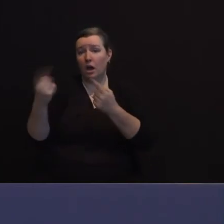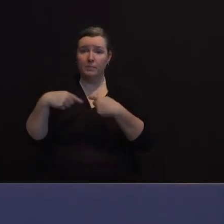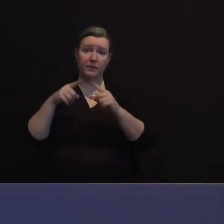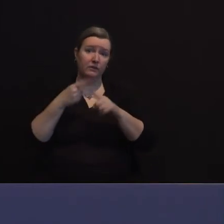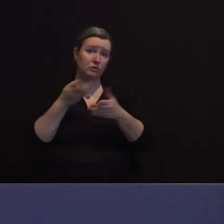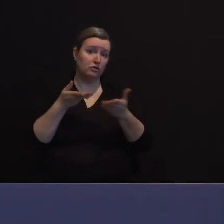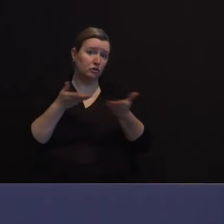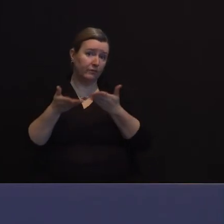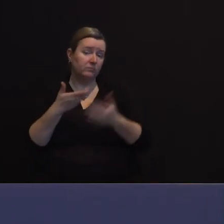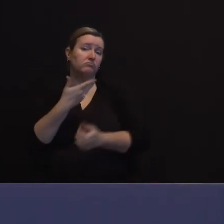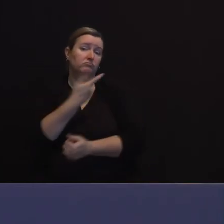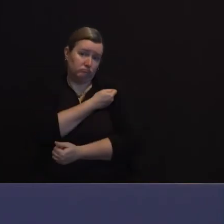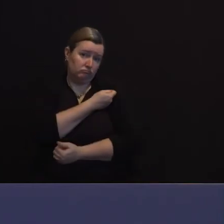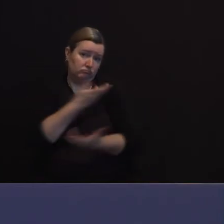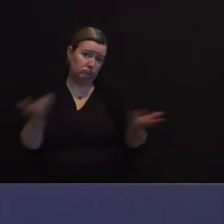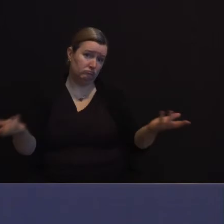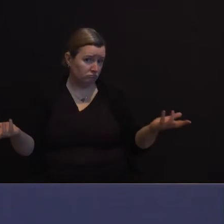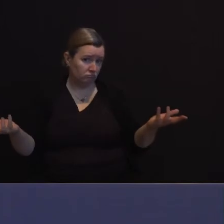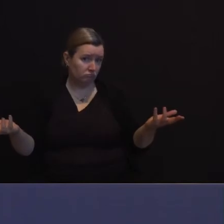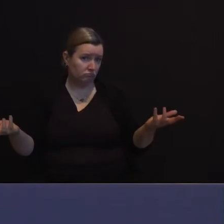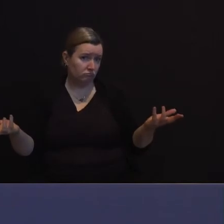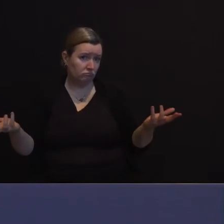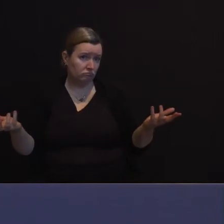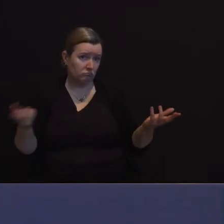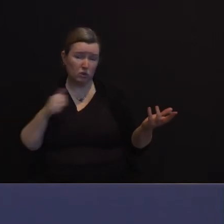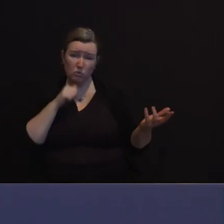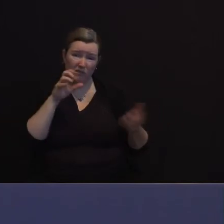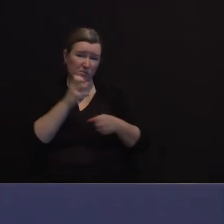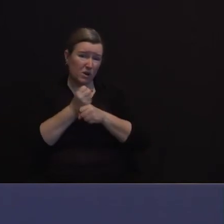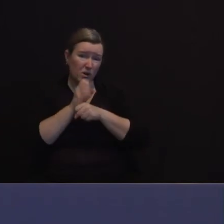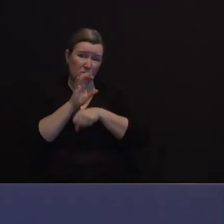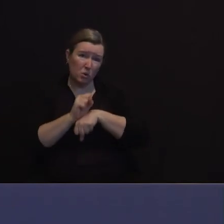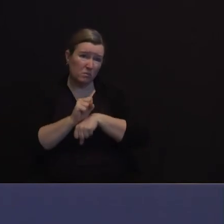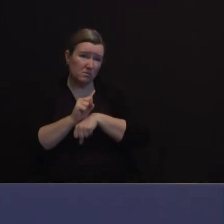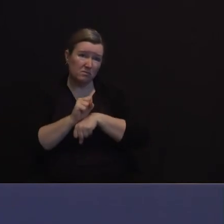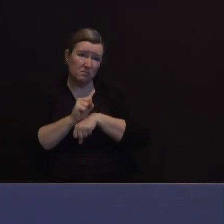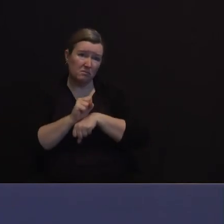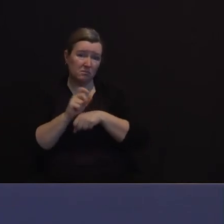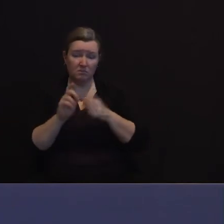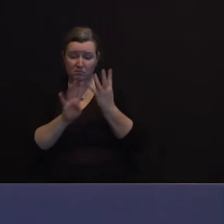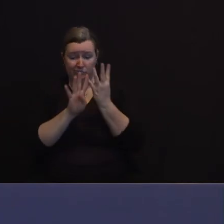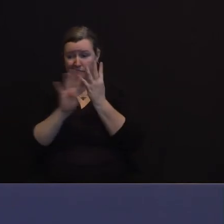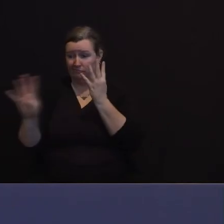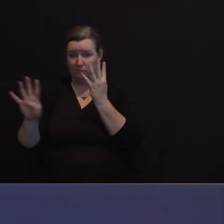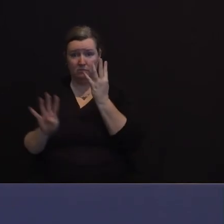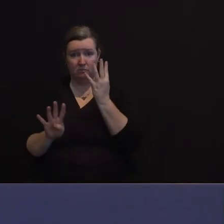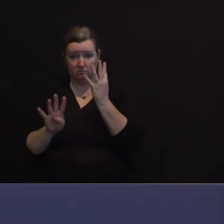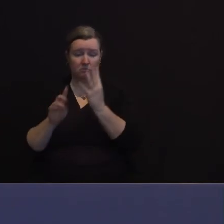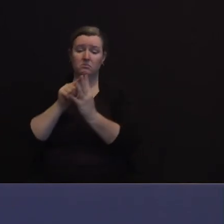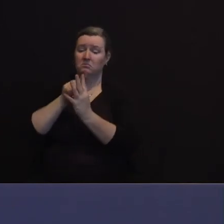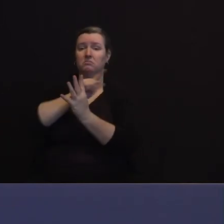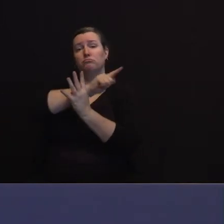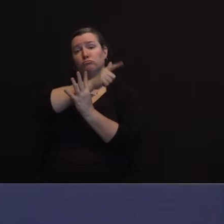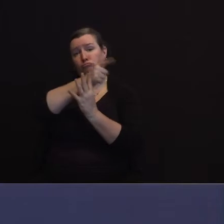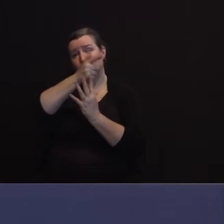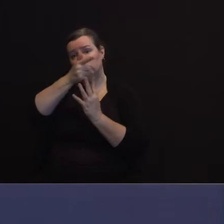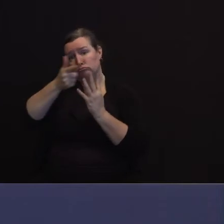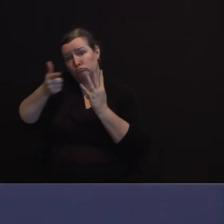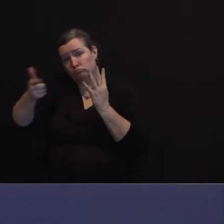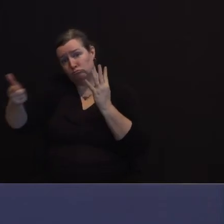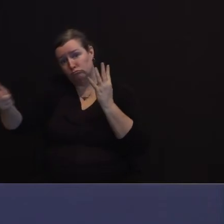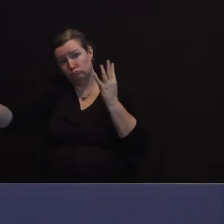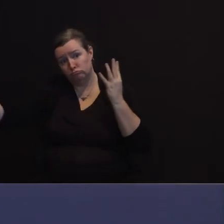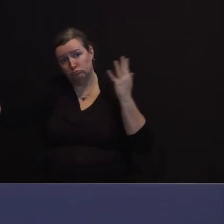and people have been waiting in line for hours for limited doses? Why didn't the state create a unified